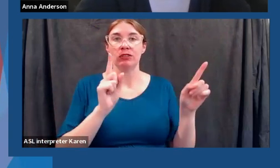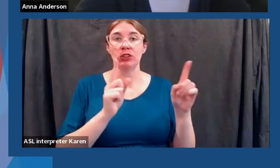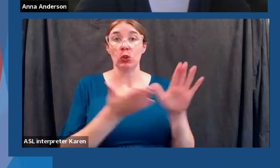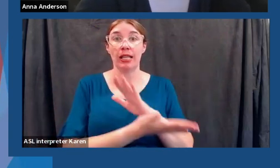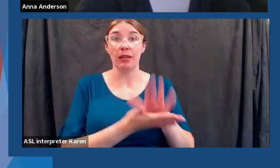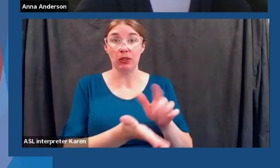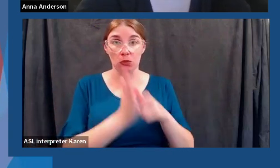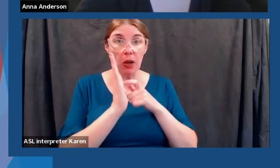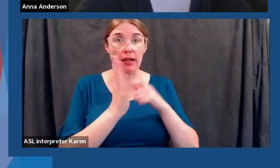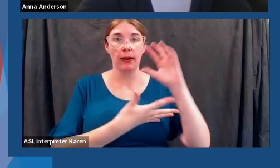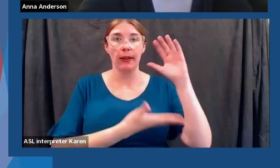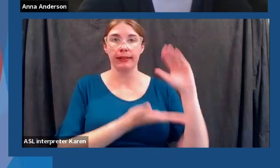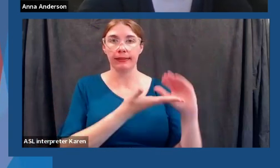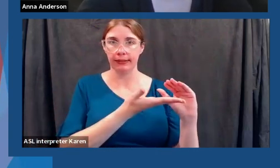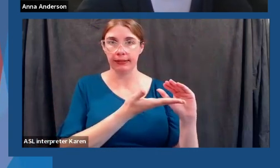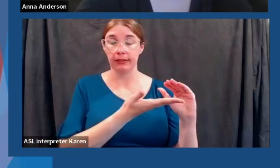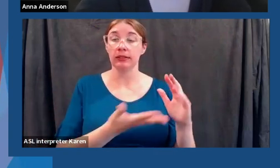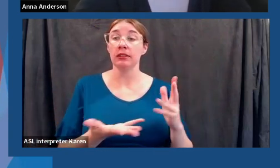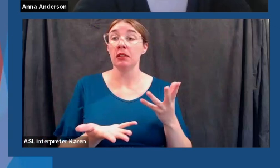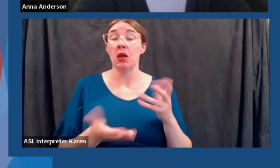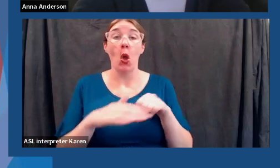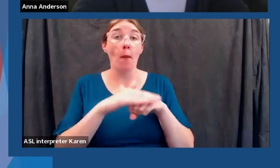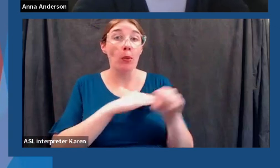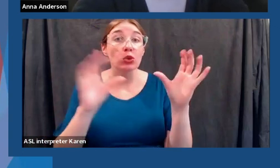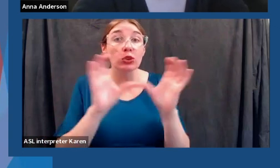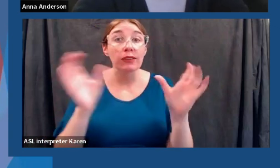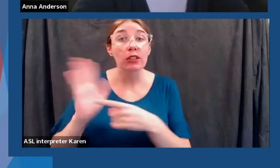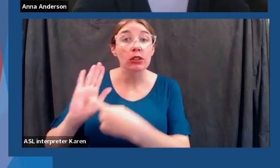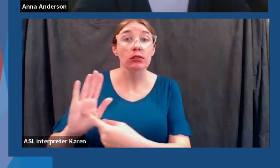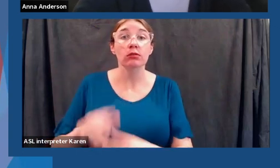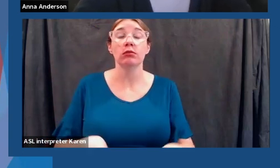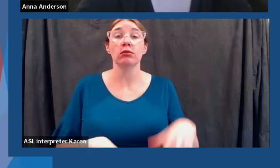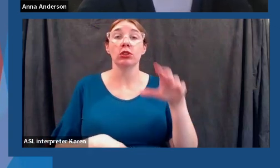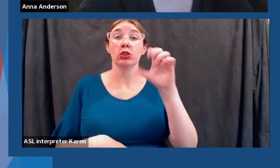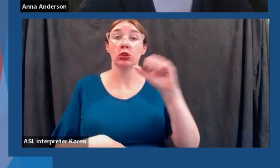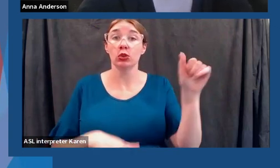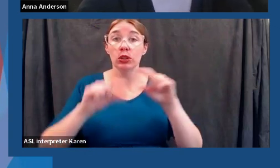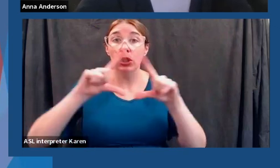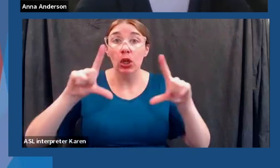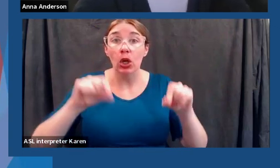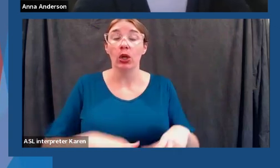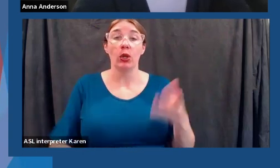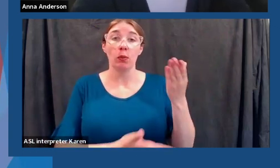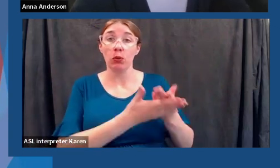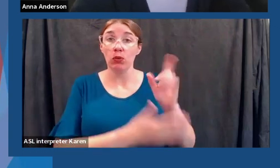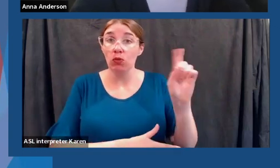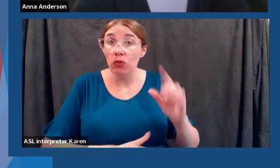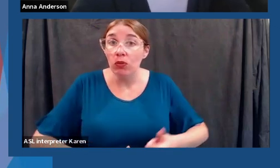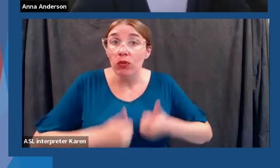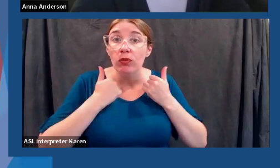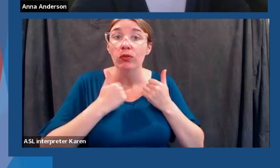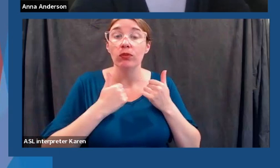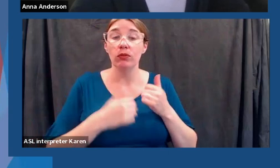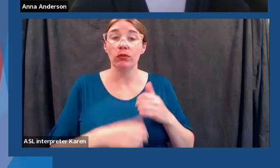Otherwise, some people use their birth certificate, their social security card, proof of residence.